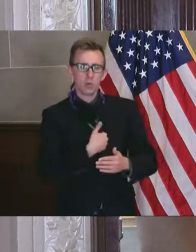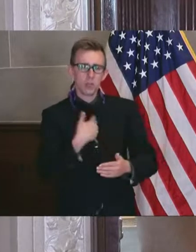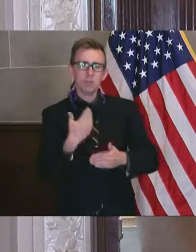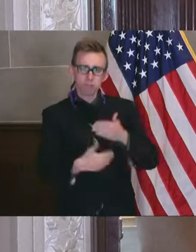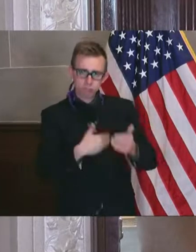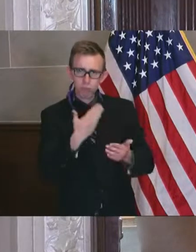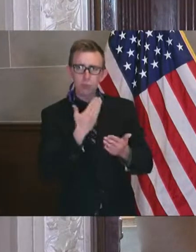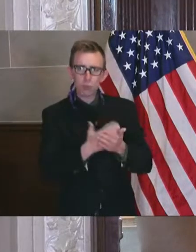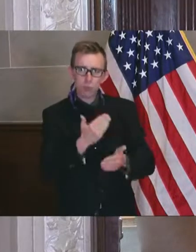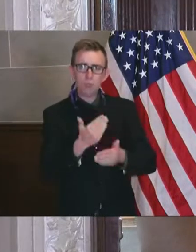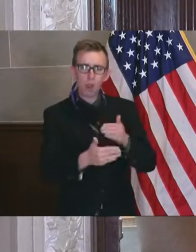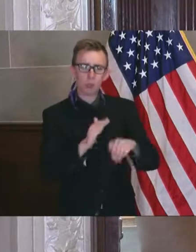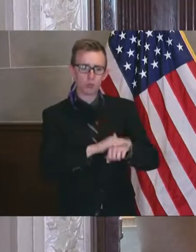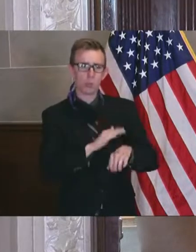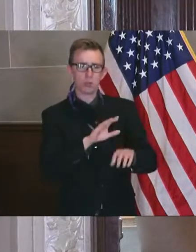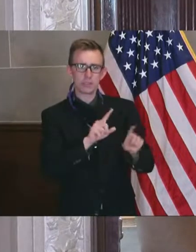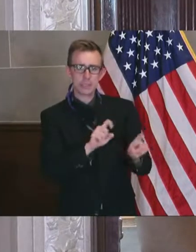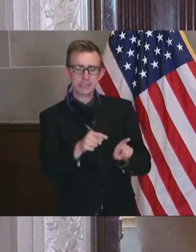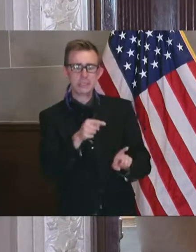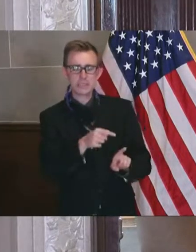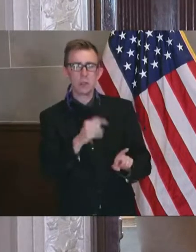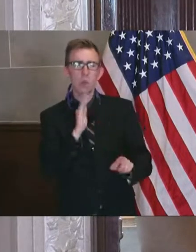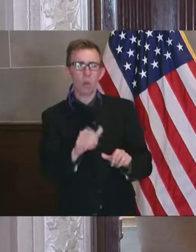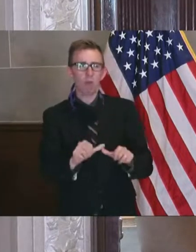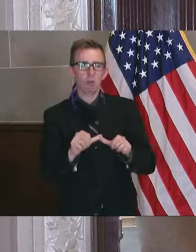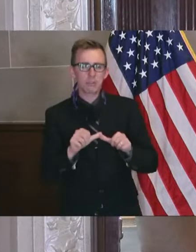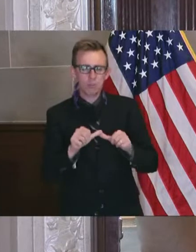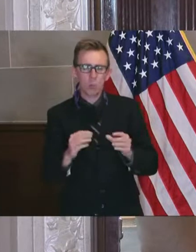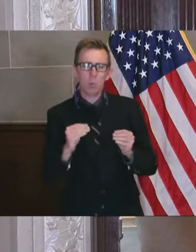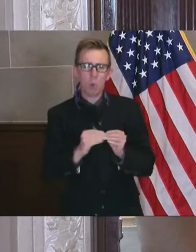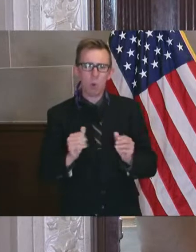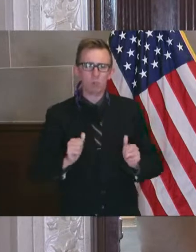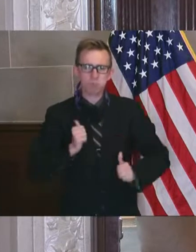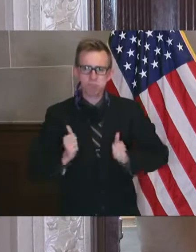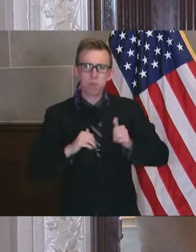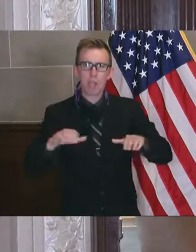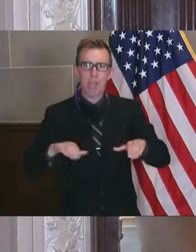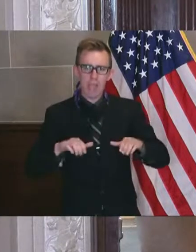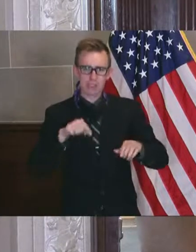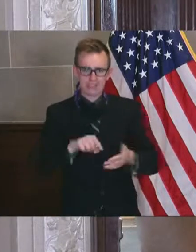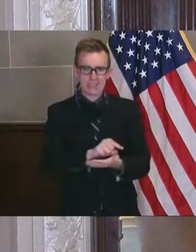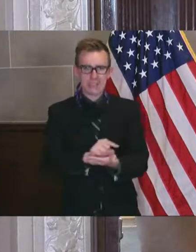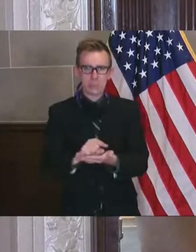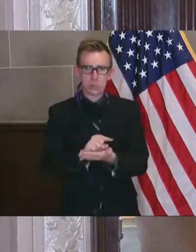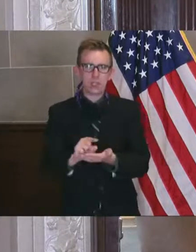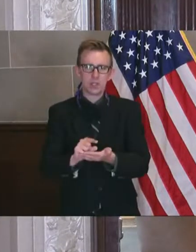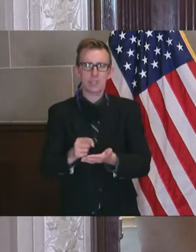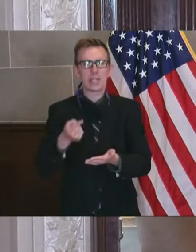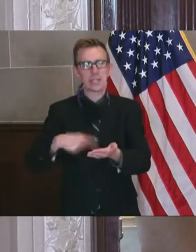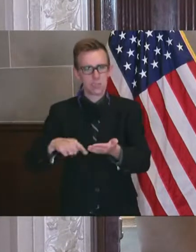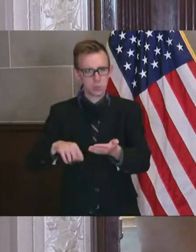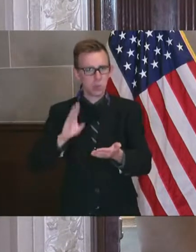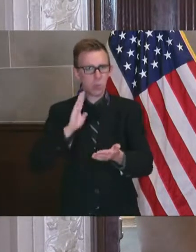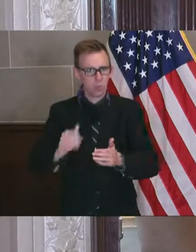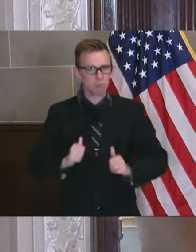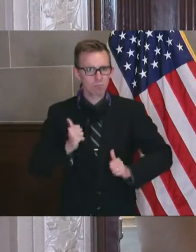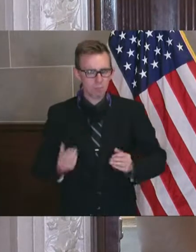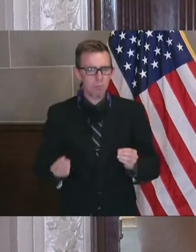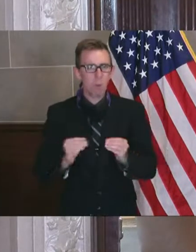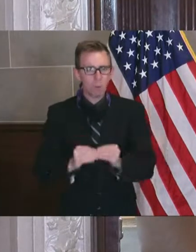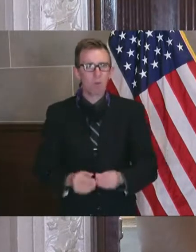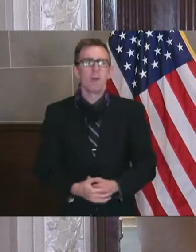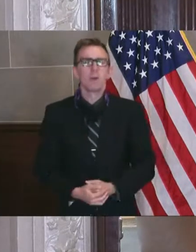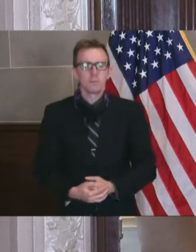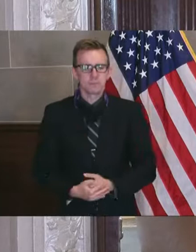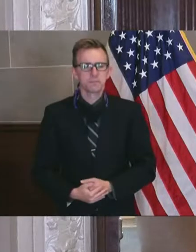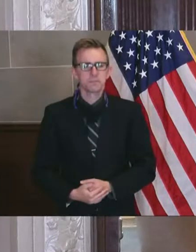on testing, and we will continue to take even more aggressive actions throughout this week and next week. I